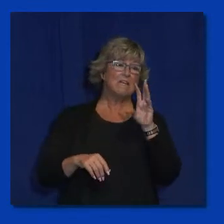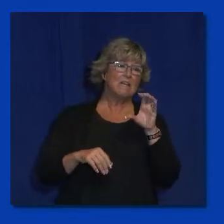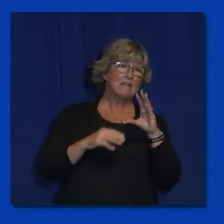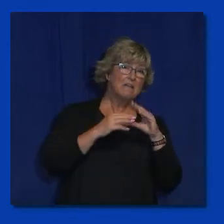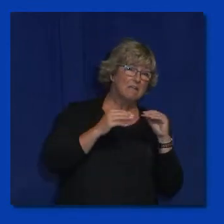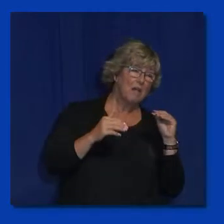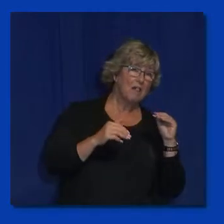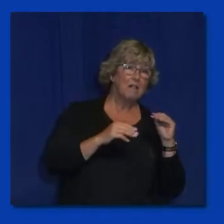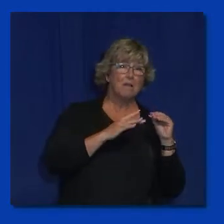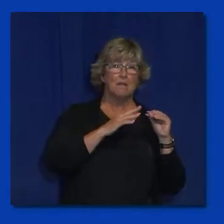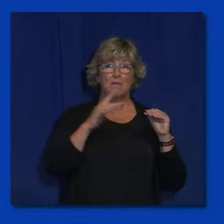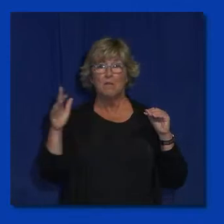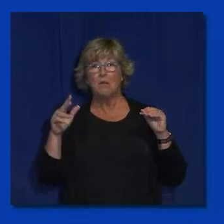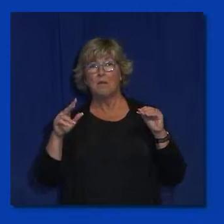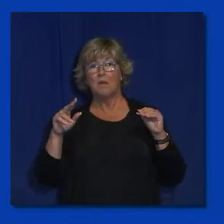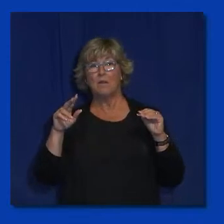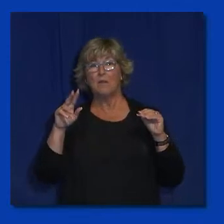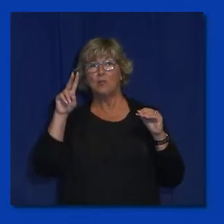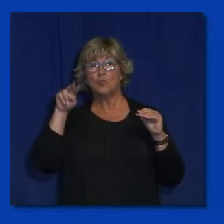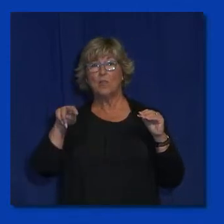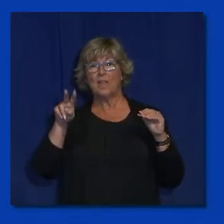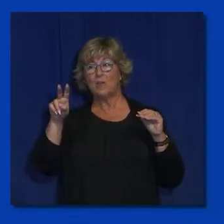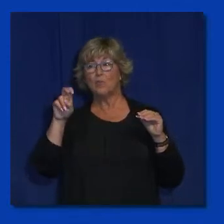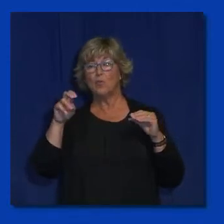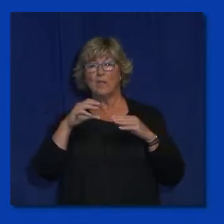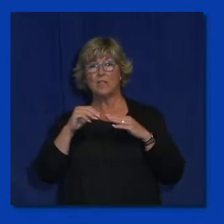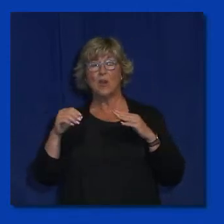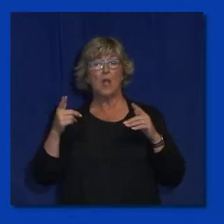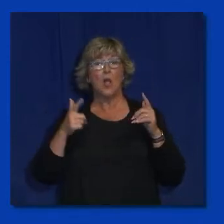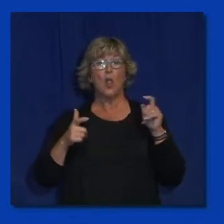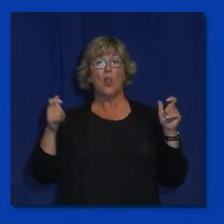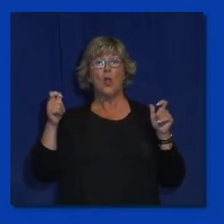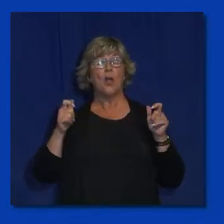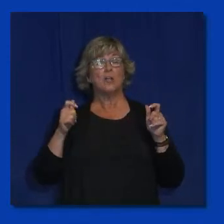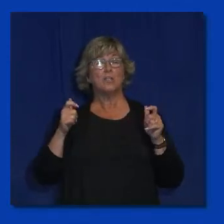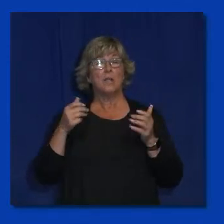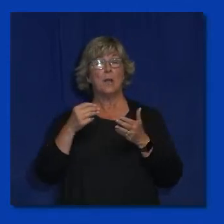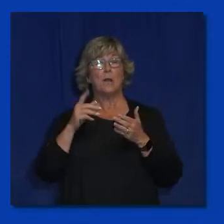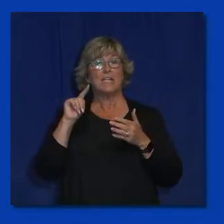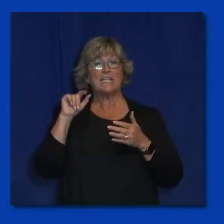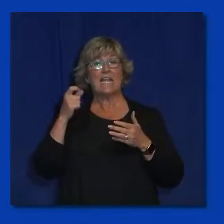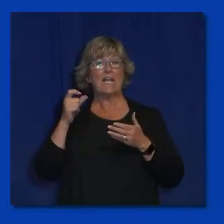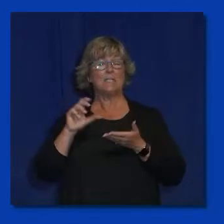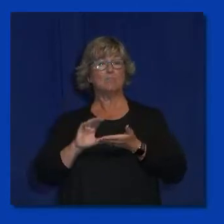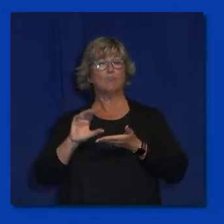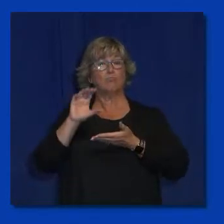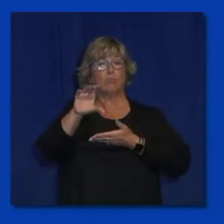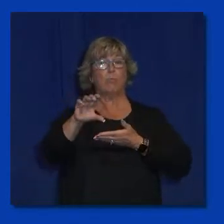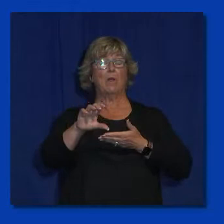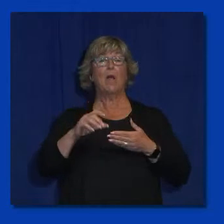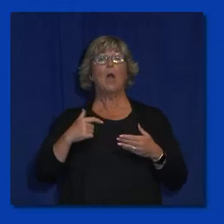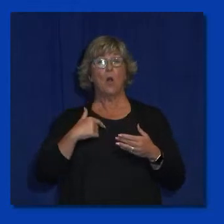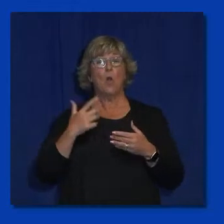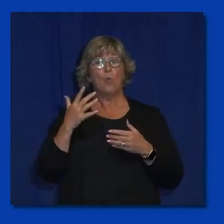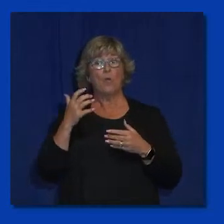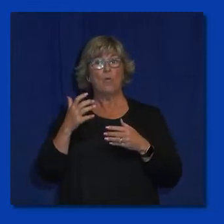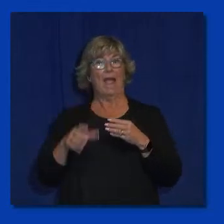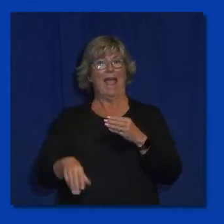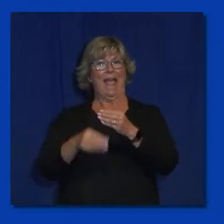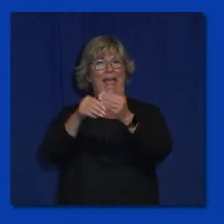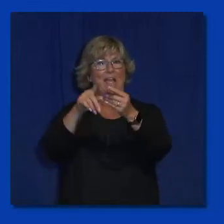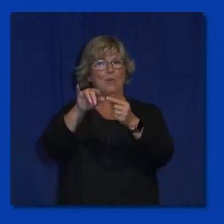$600 to $2,200, the largest tax rebate in U.S. history. We want to build off